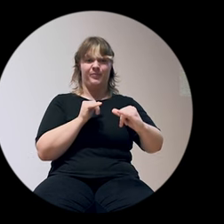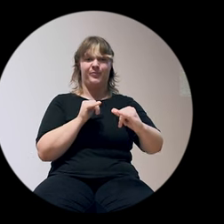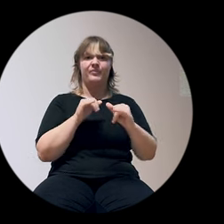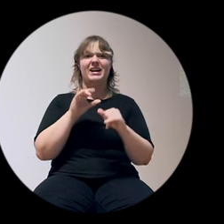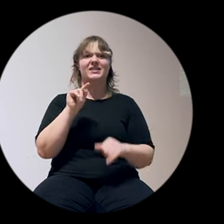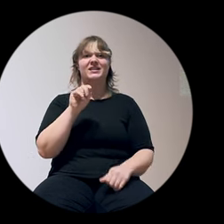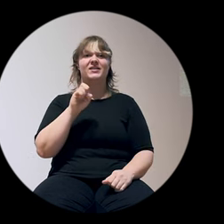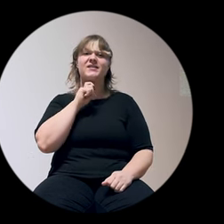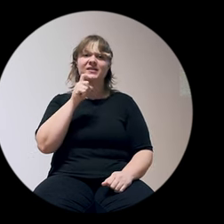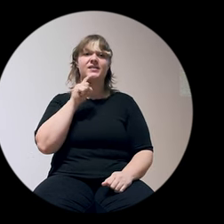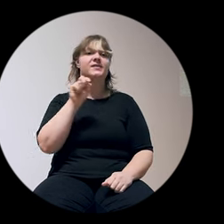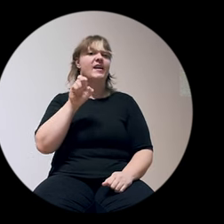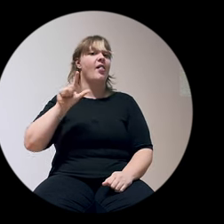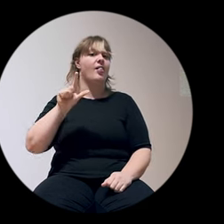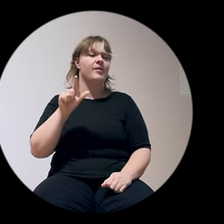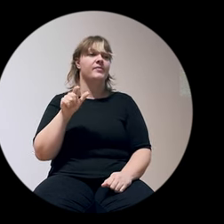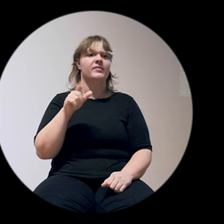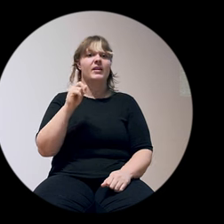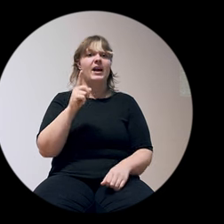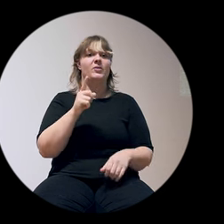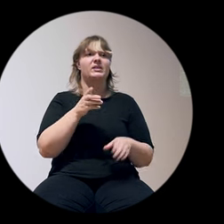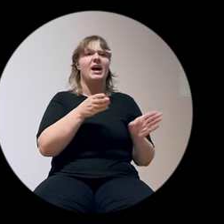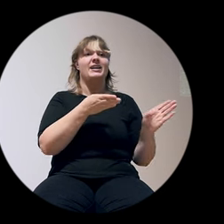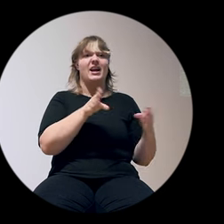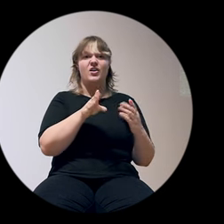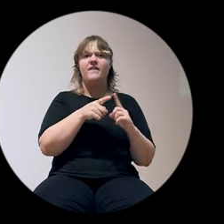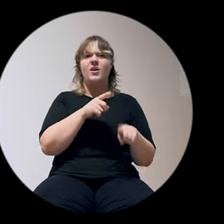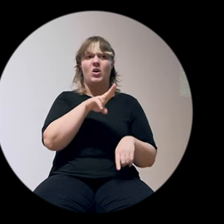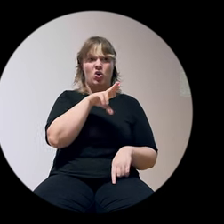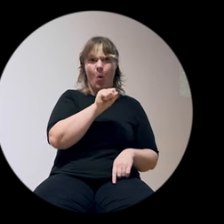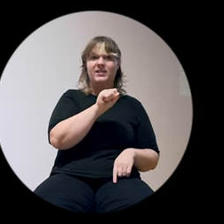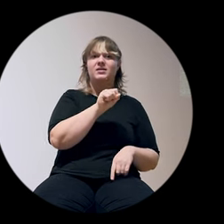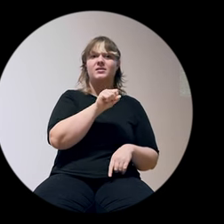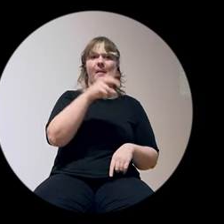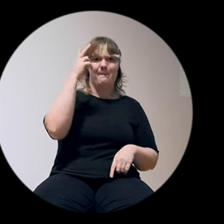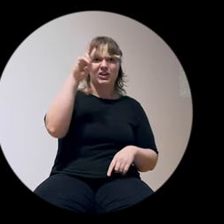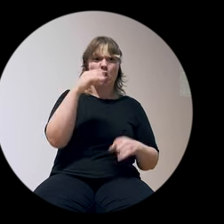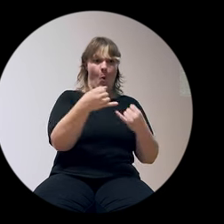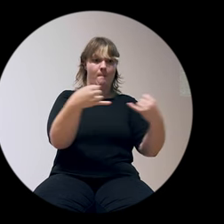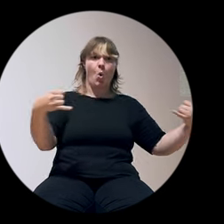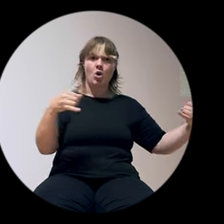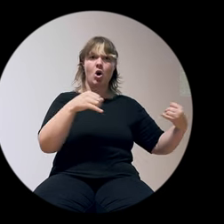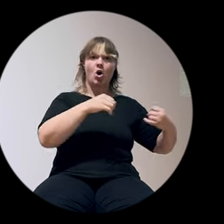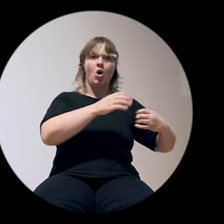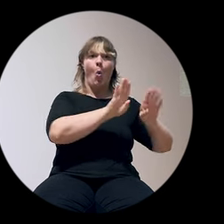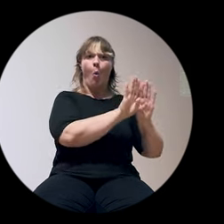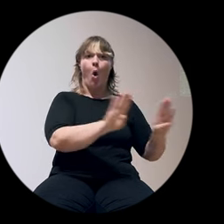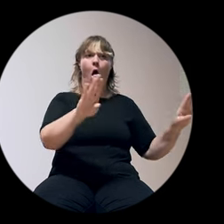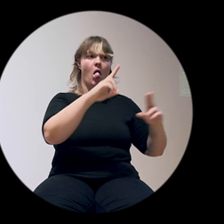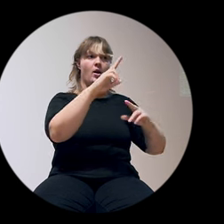The steel in this piece was diverted from the US-Mexico border wall construction. There's one